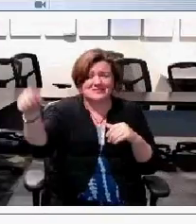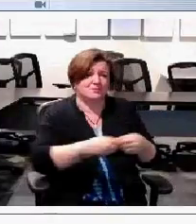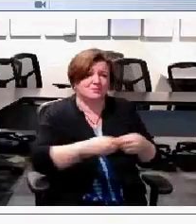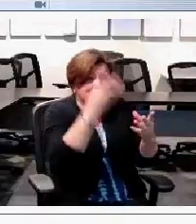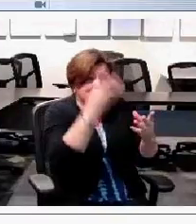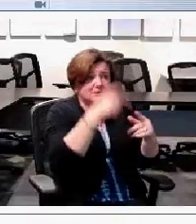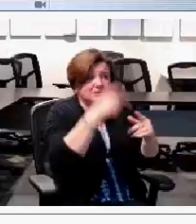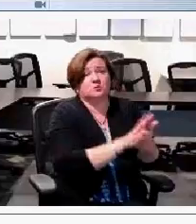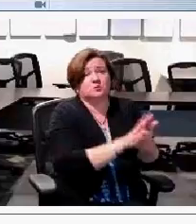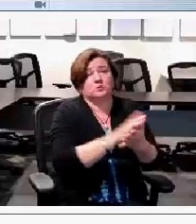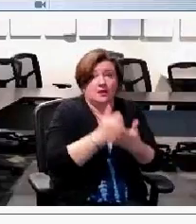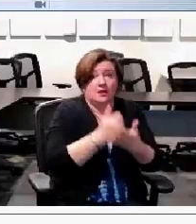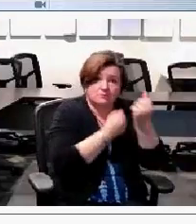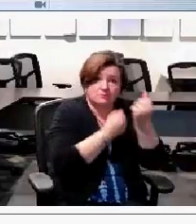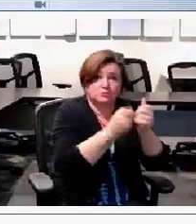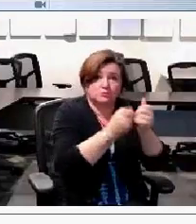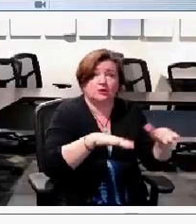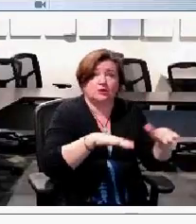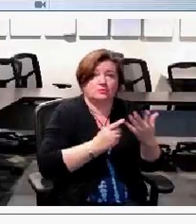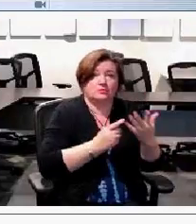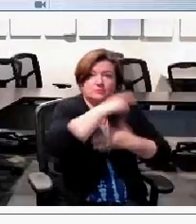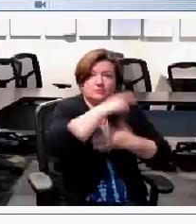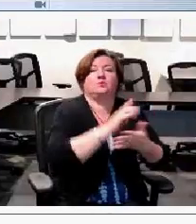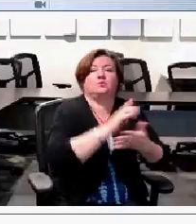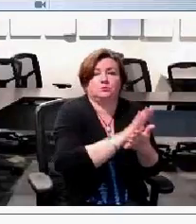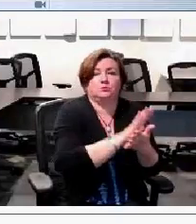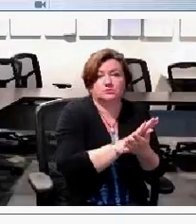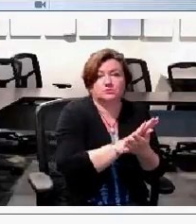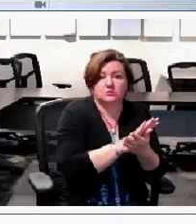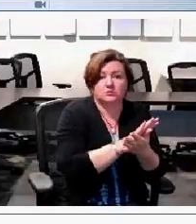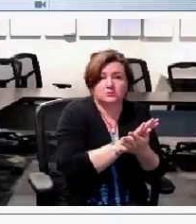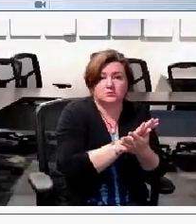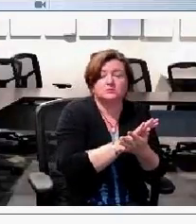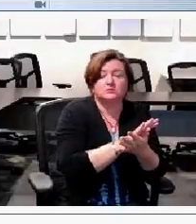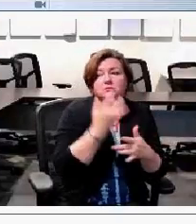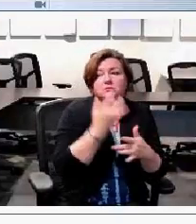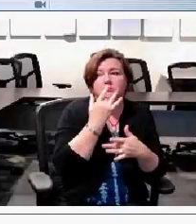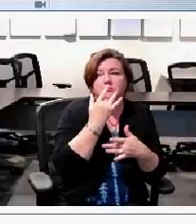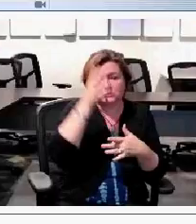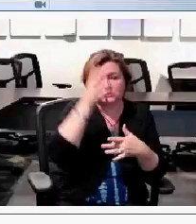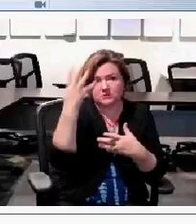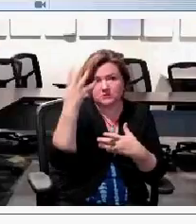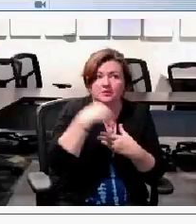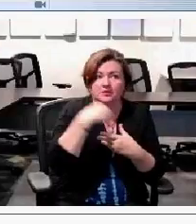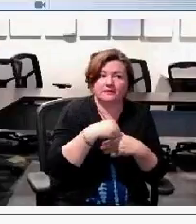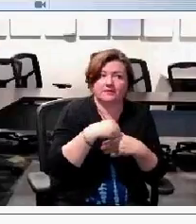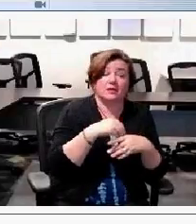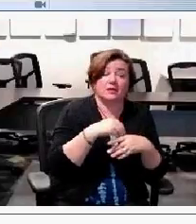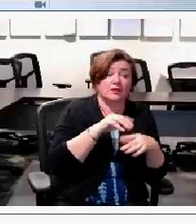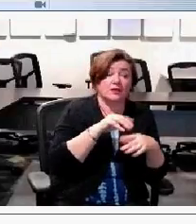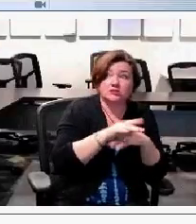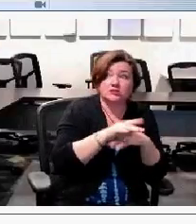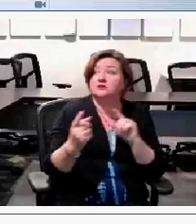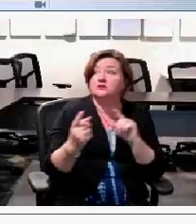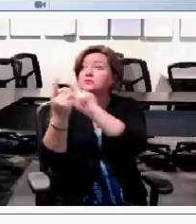about their child, and I just let them, when consultants are going out and the family